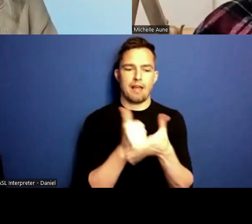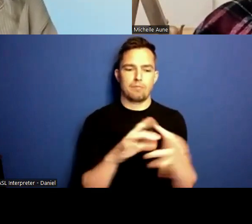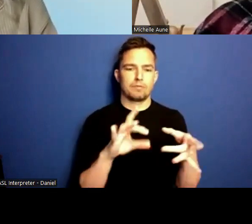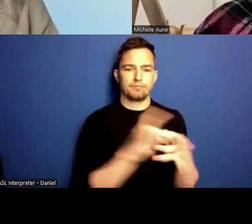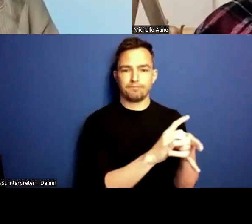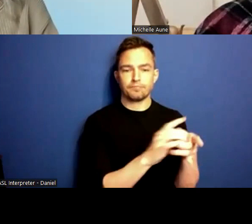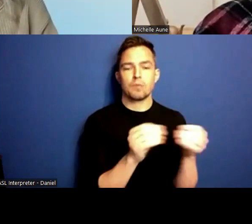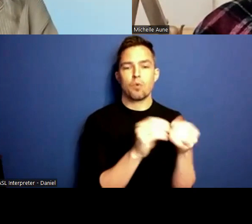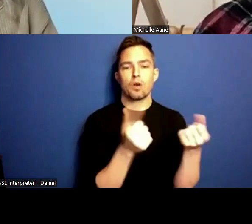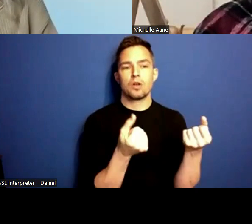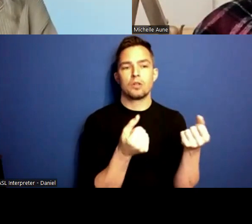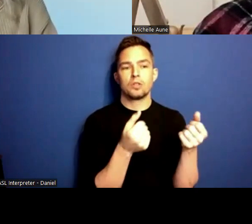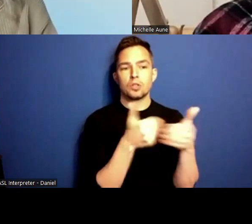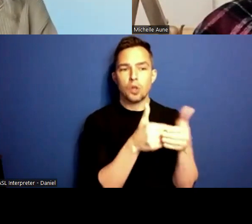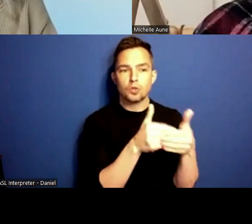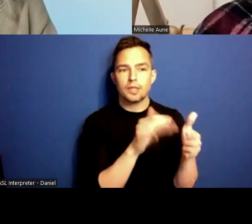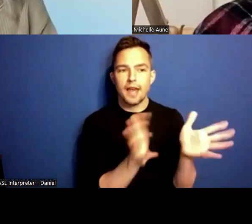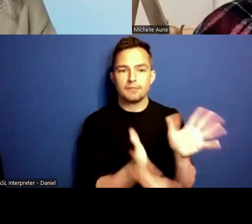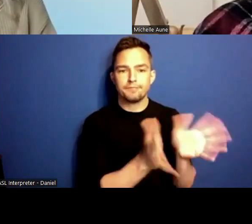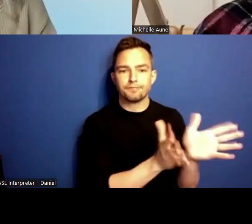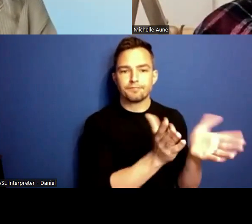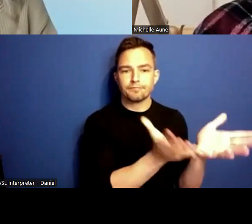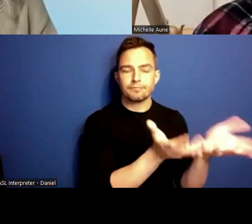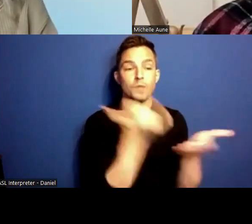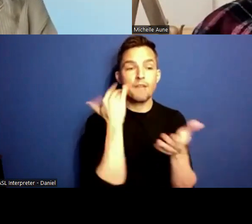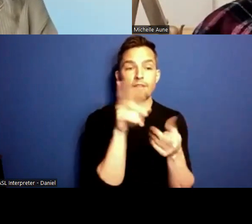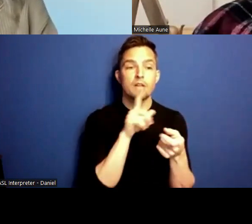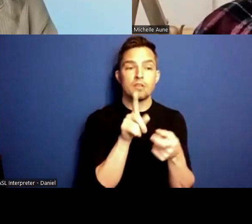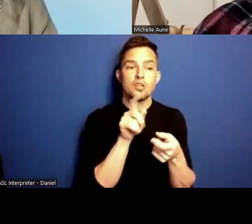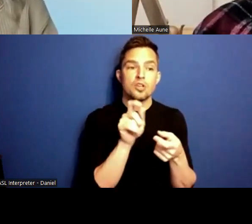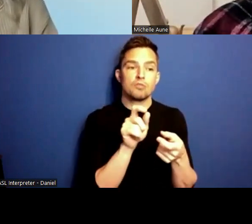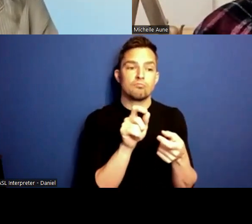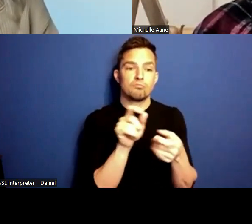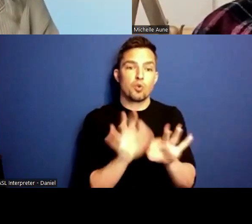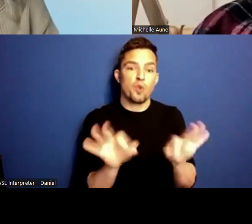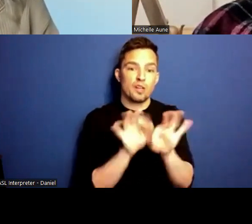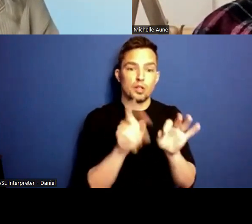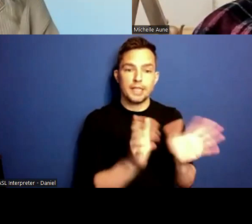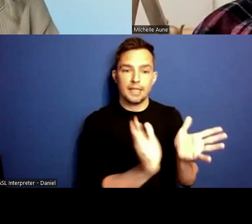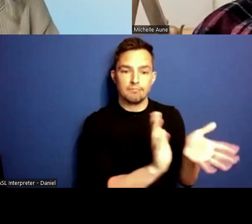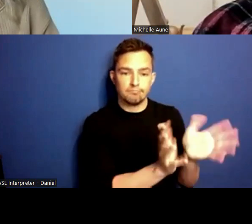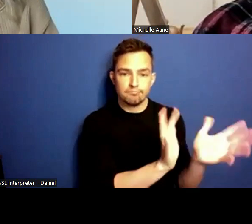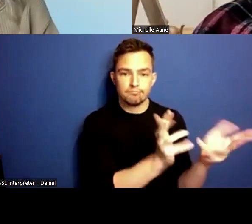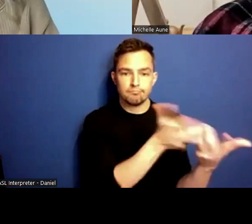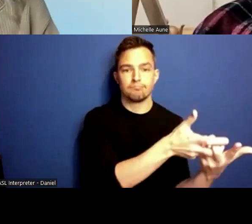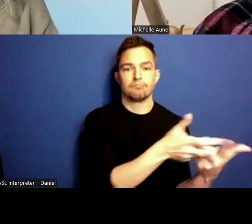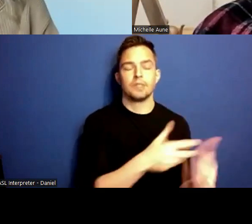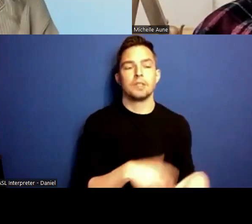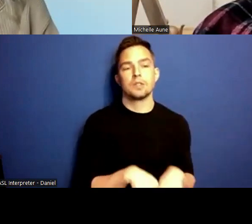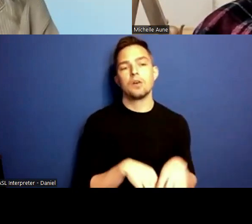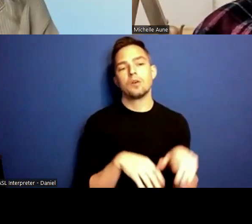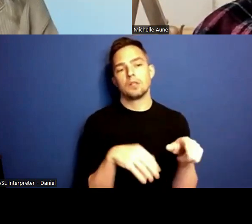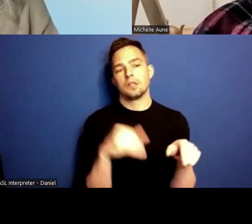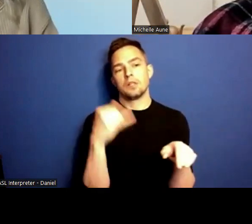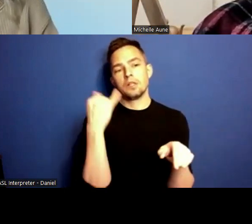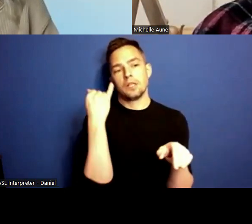more closely to that if they're having a pretty critical need right now. And so, if